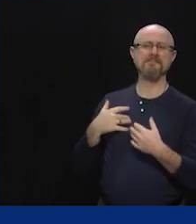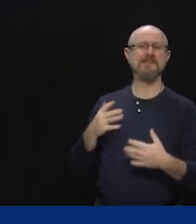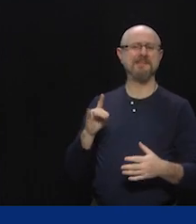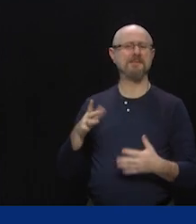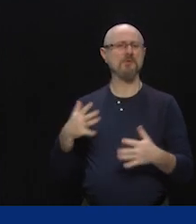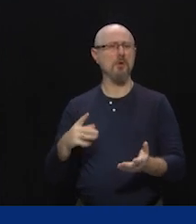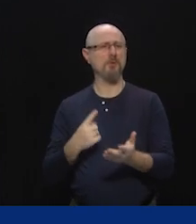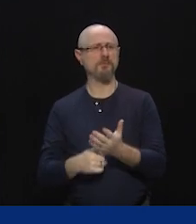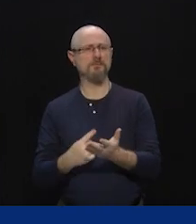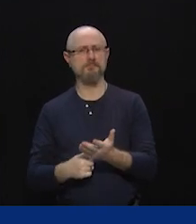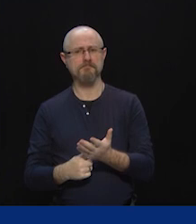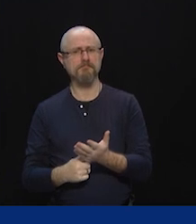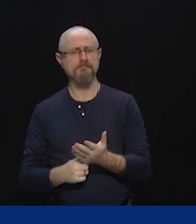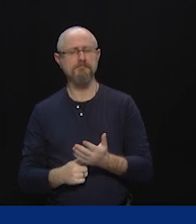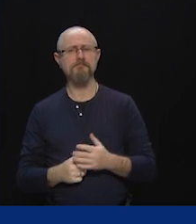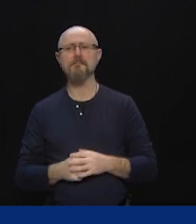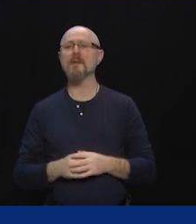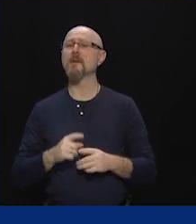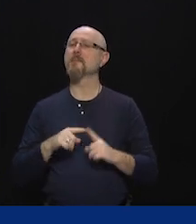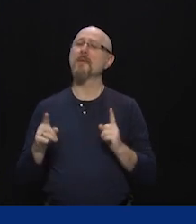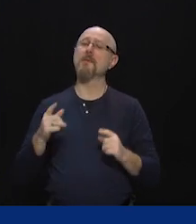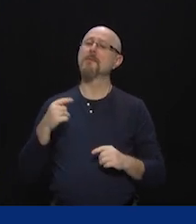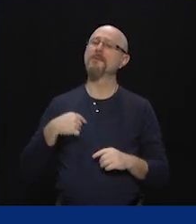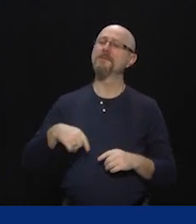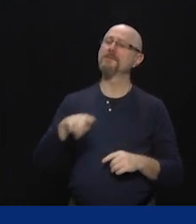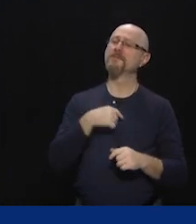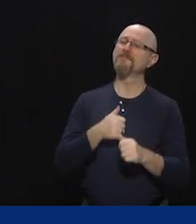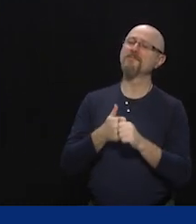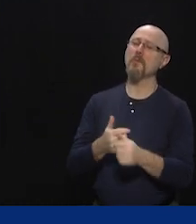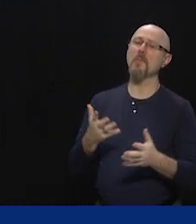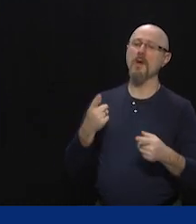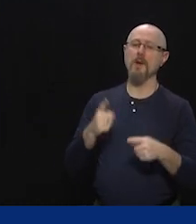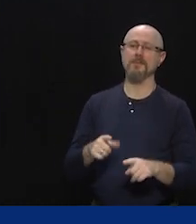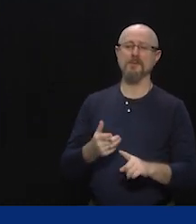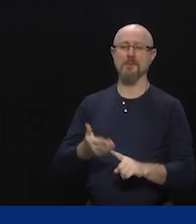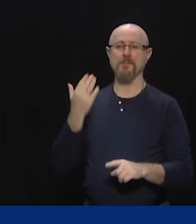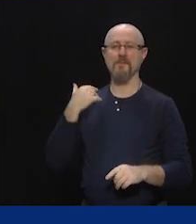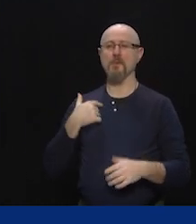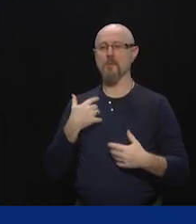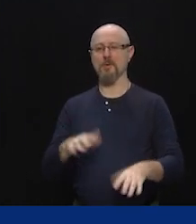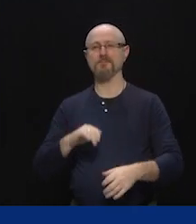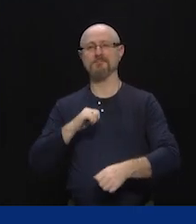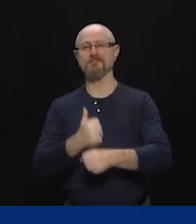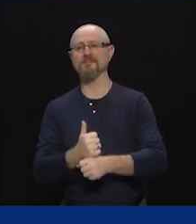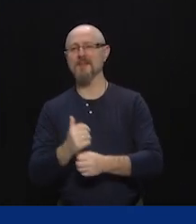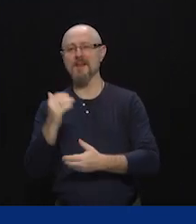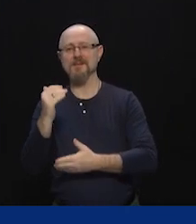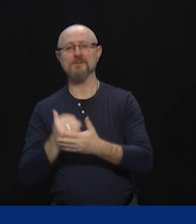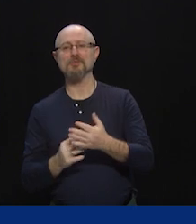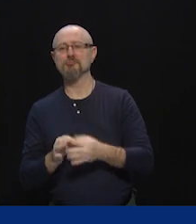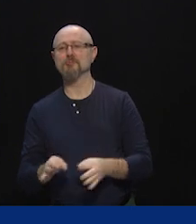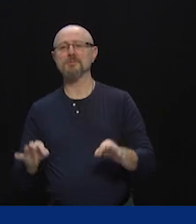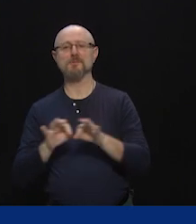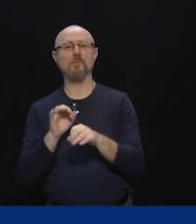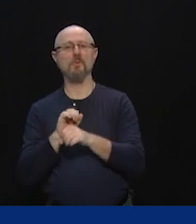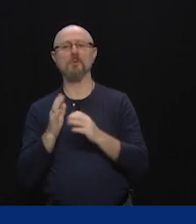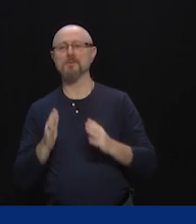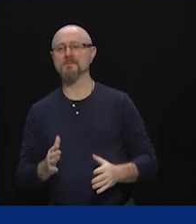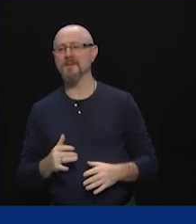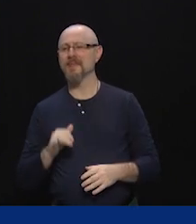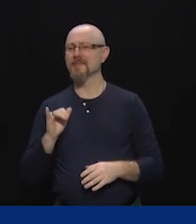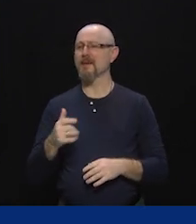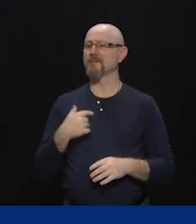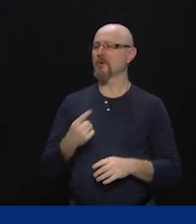it's also consistency with what had been done in the past. There is a list of critical workers that was already developed in the early months of